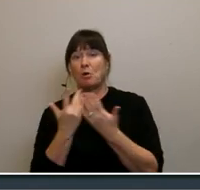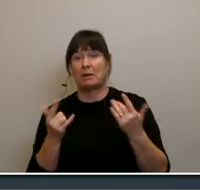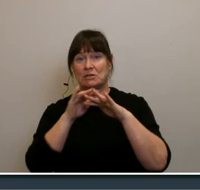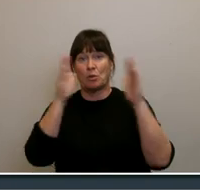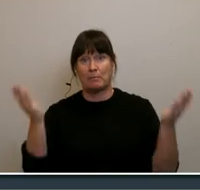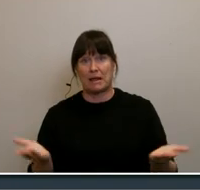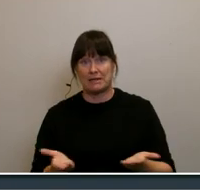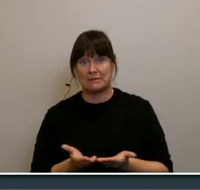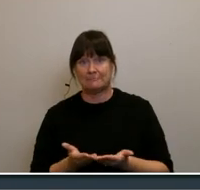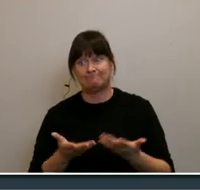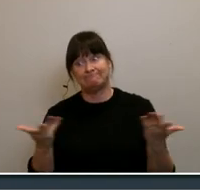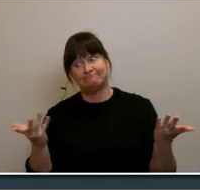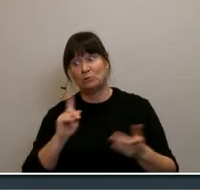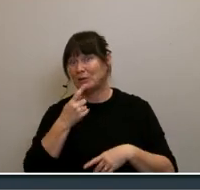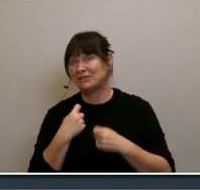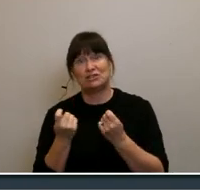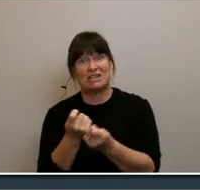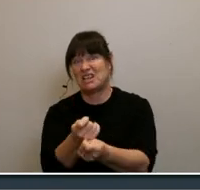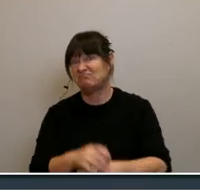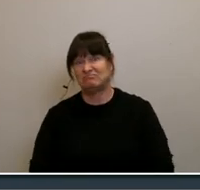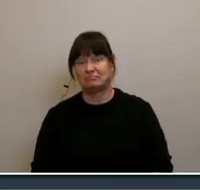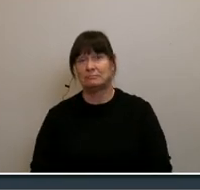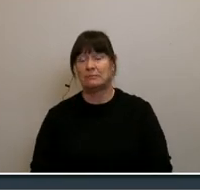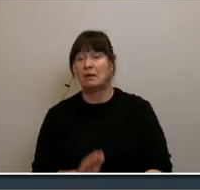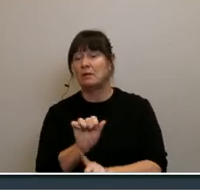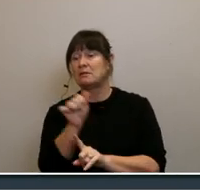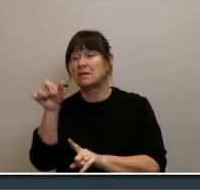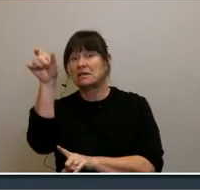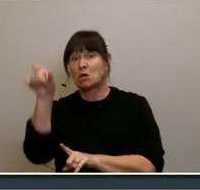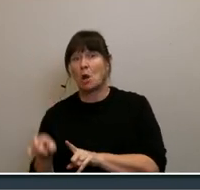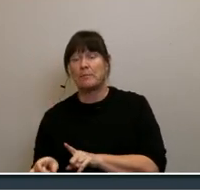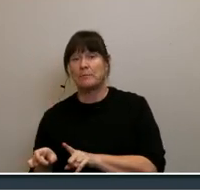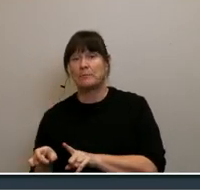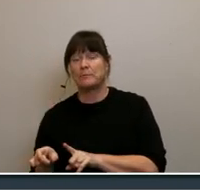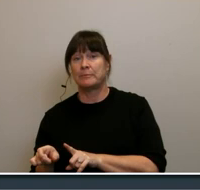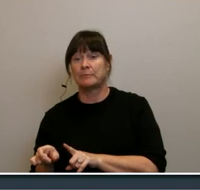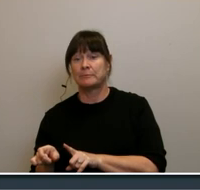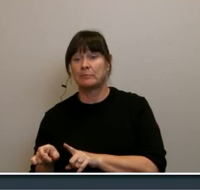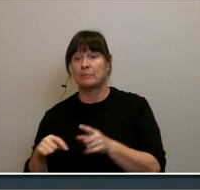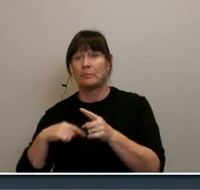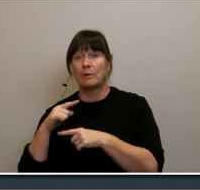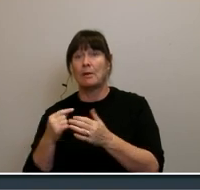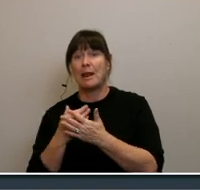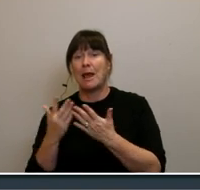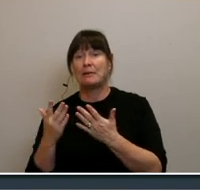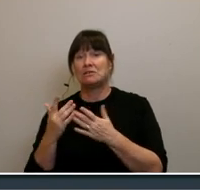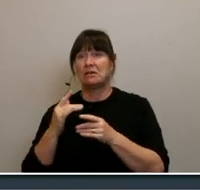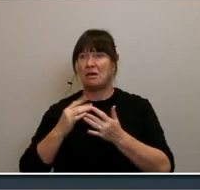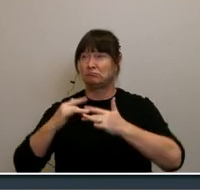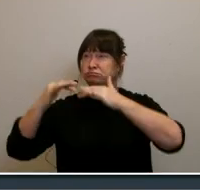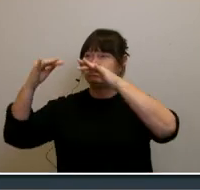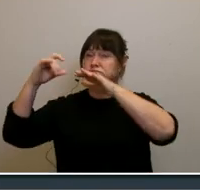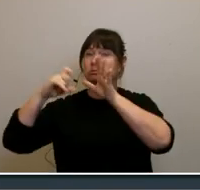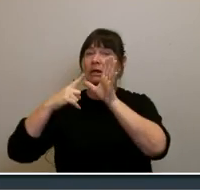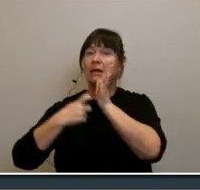the planet, which you can't do anything about. In the middle, there is a column about the amount of carbon in the